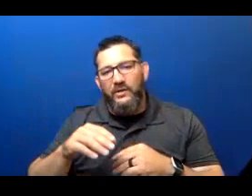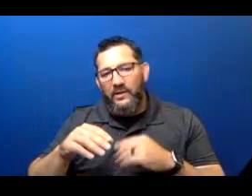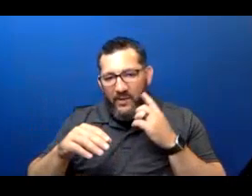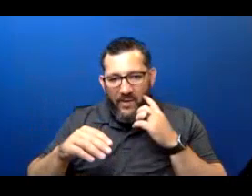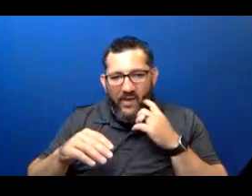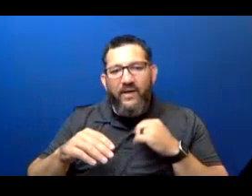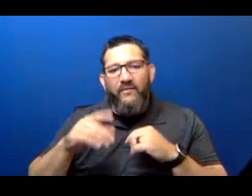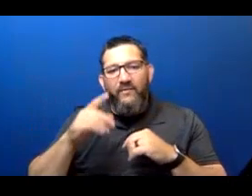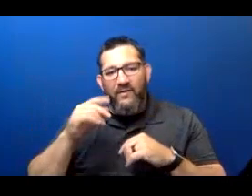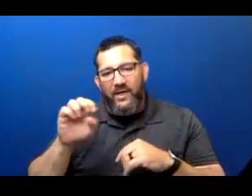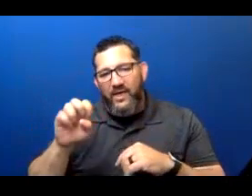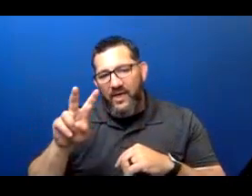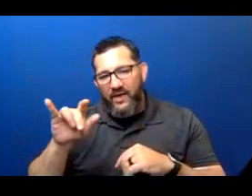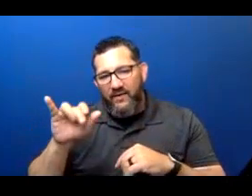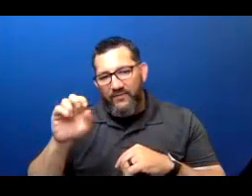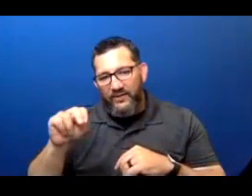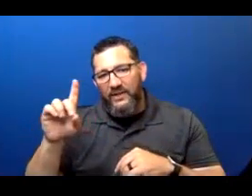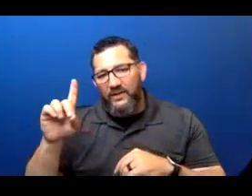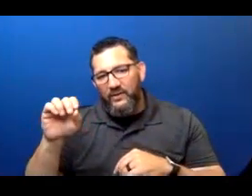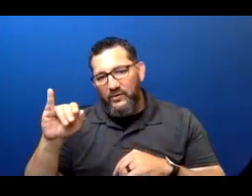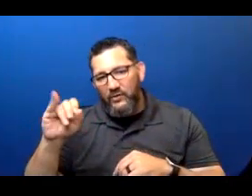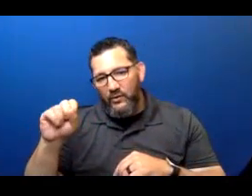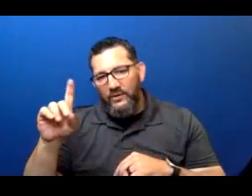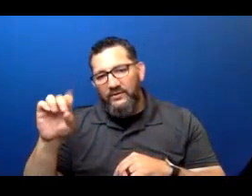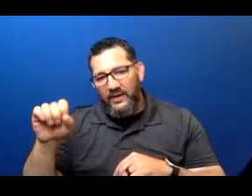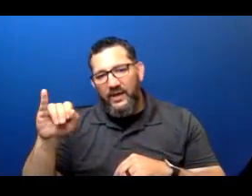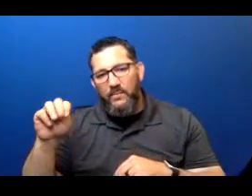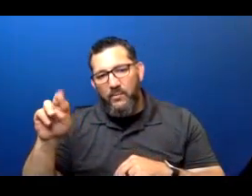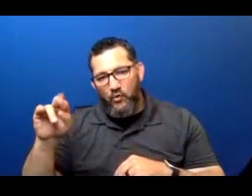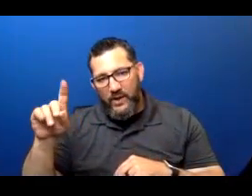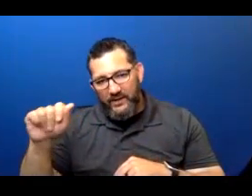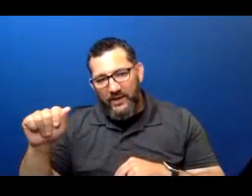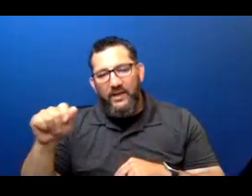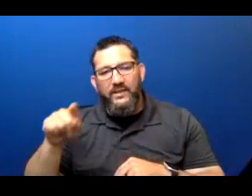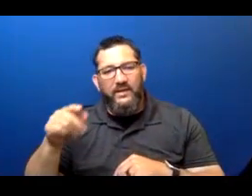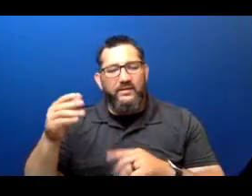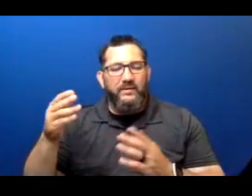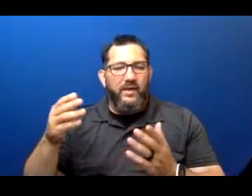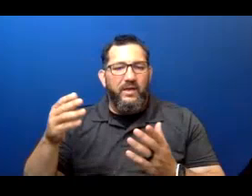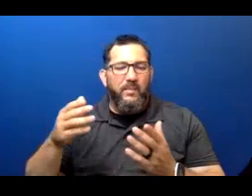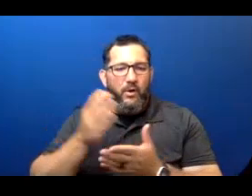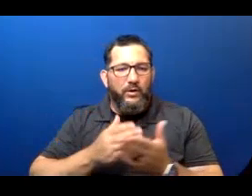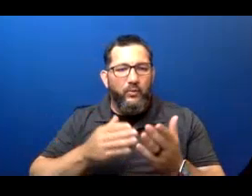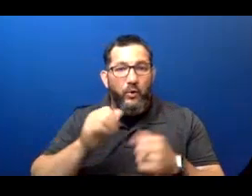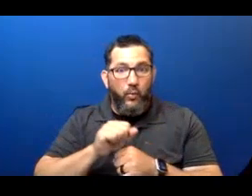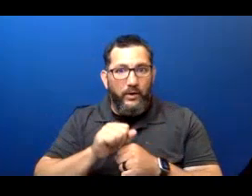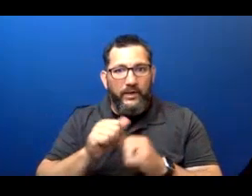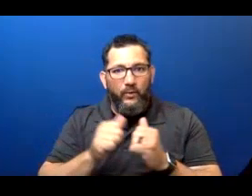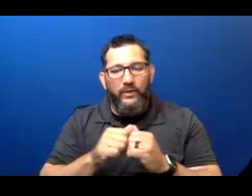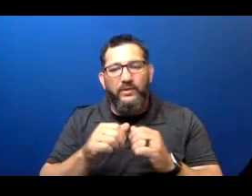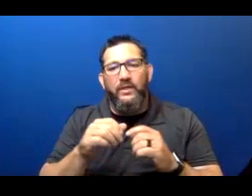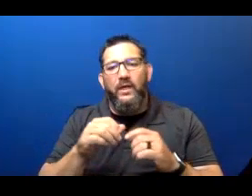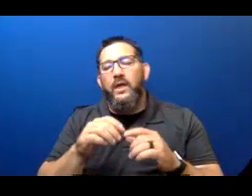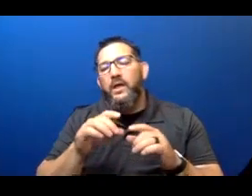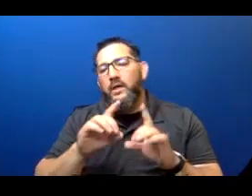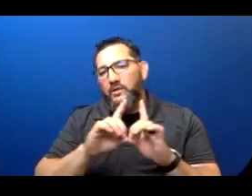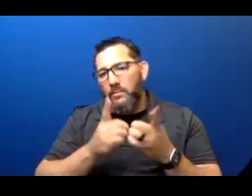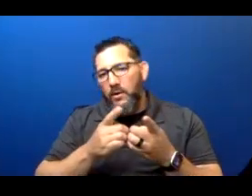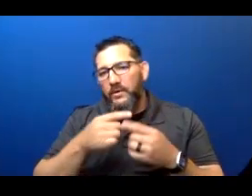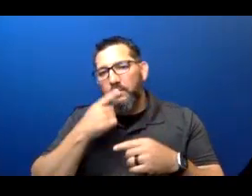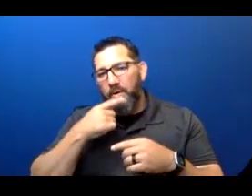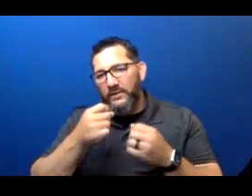Miranda. We are pivoting, as I mentioned, in a couple of ways. We're going to be working with the Department of Public Safety, and you'll hear about that